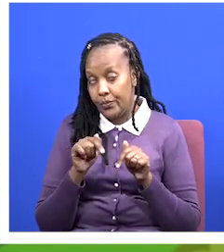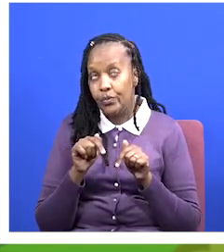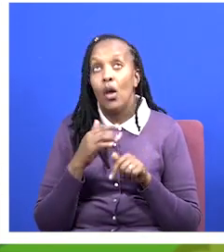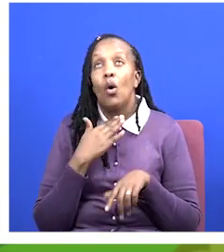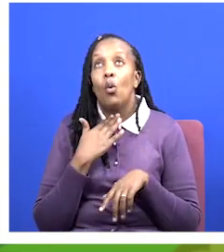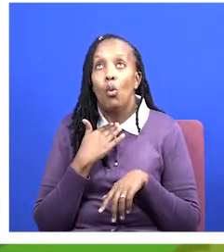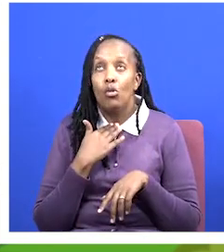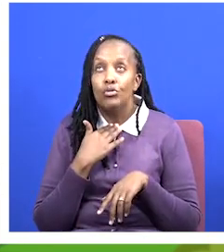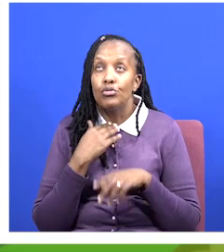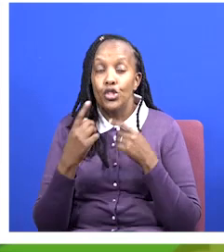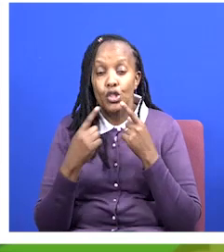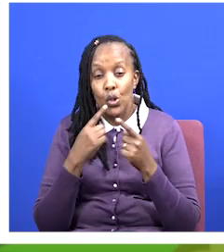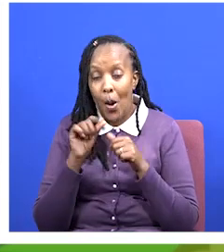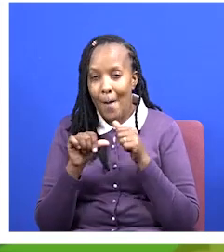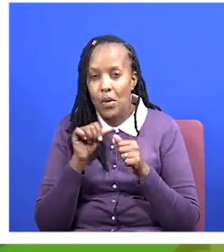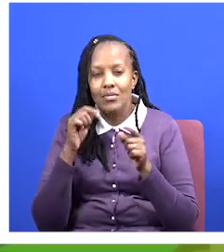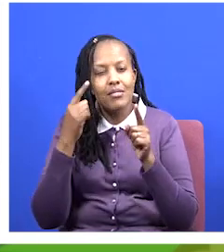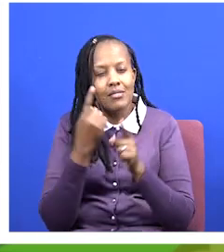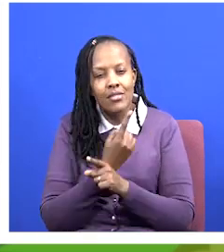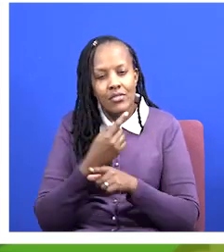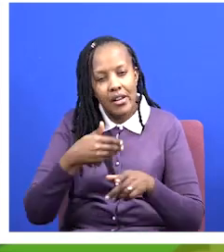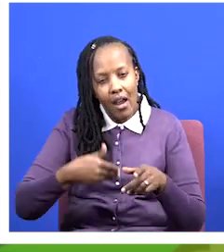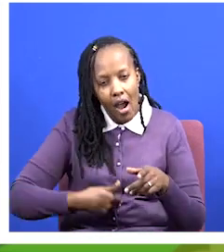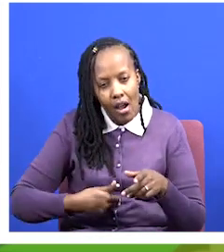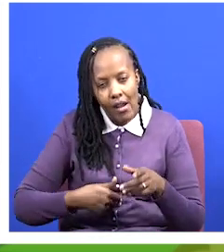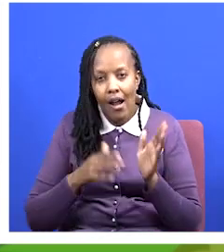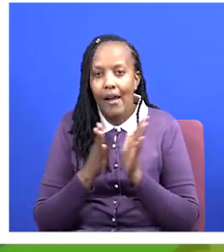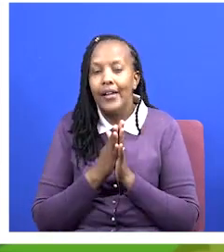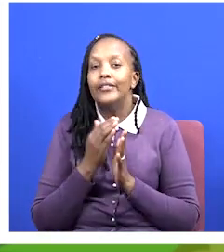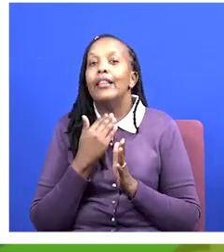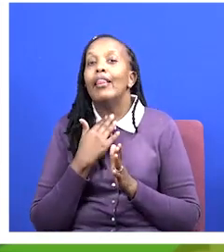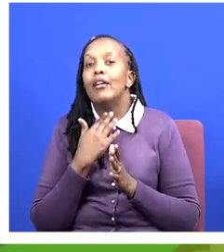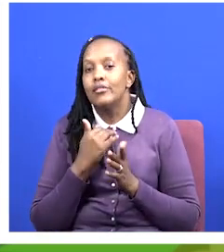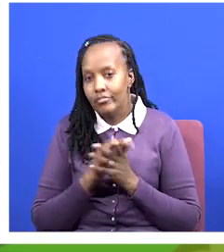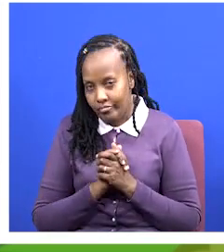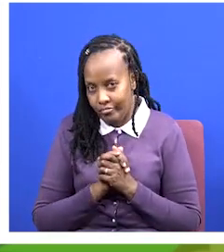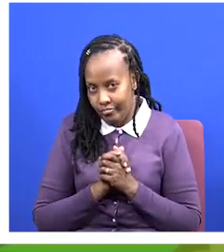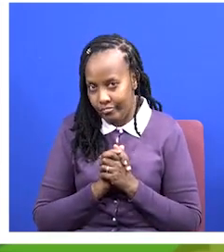today we want to talk about another type of hunger and thirst.